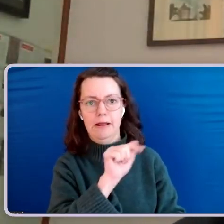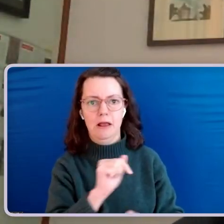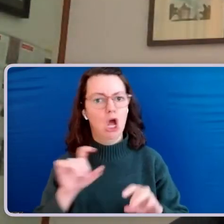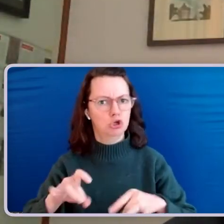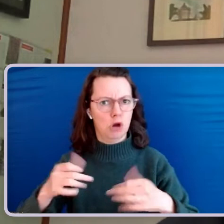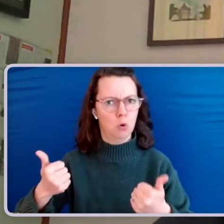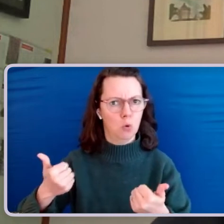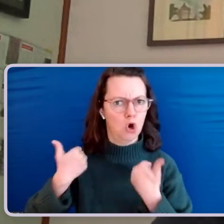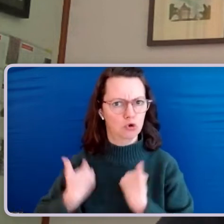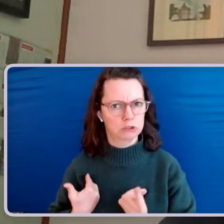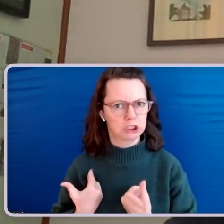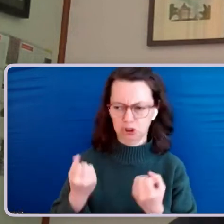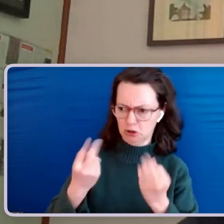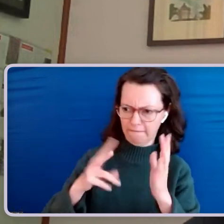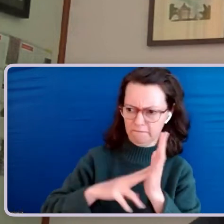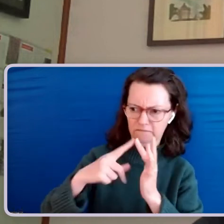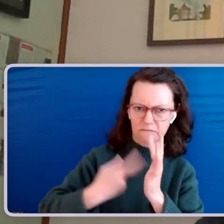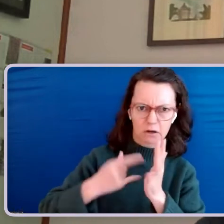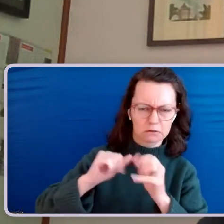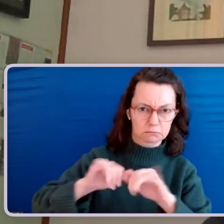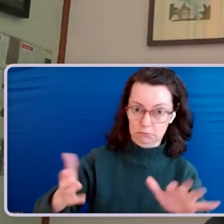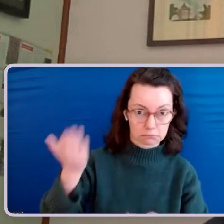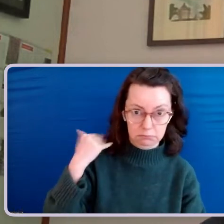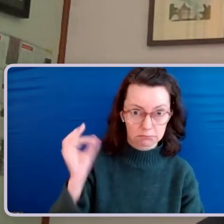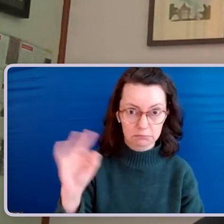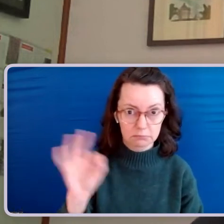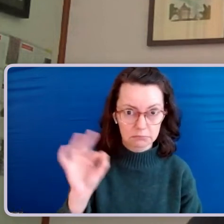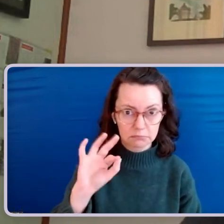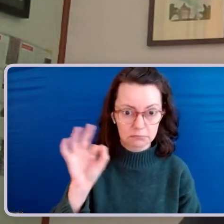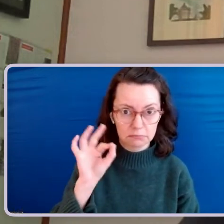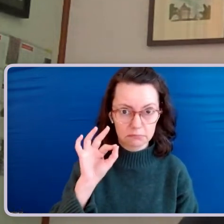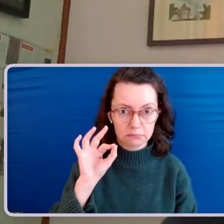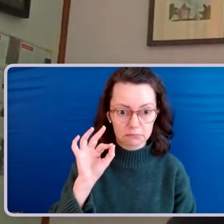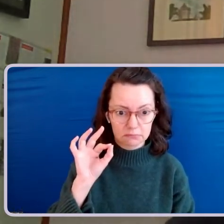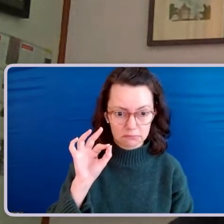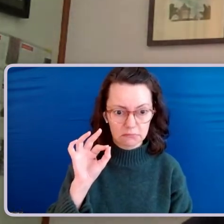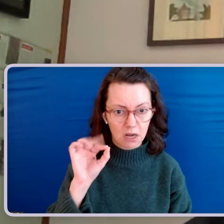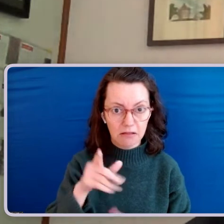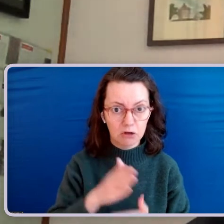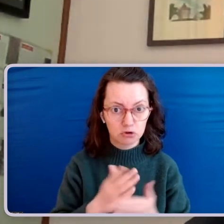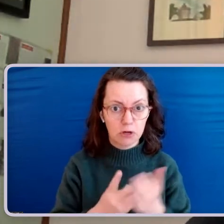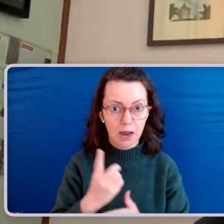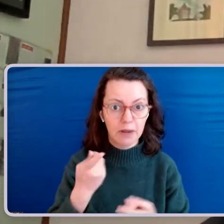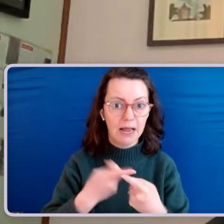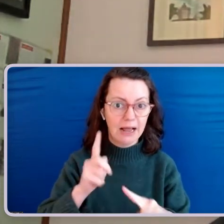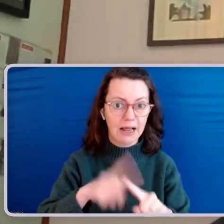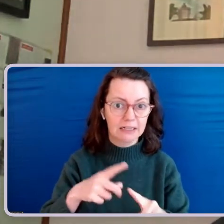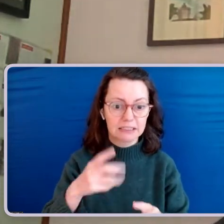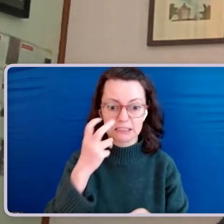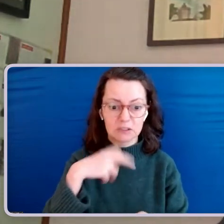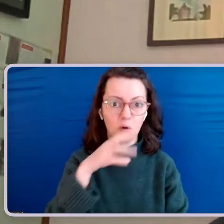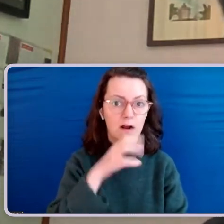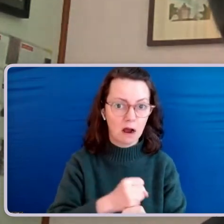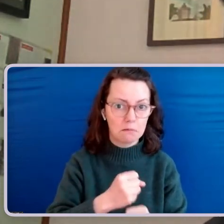to highlight, which was the response from the former government, that it was